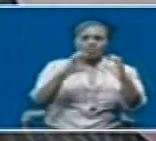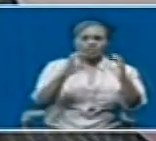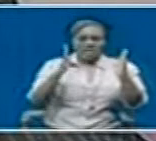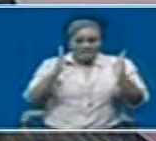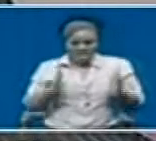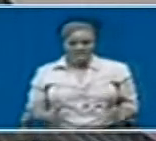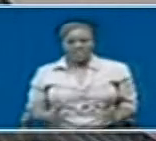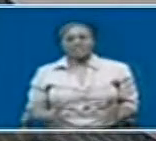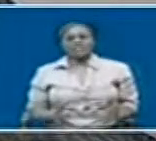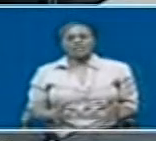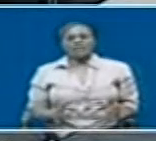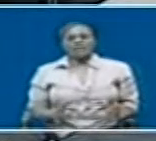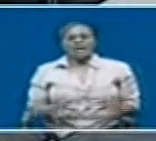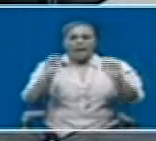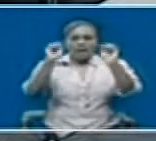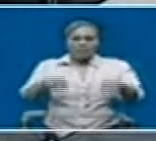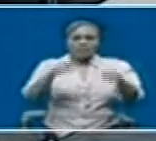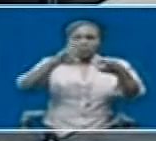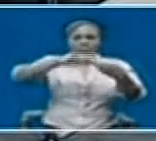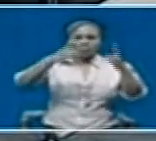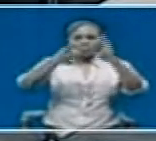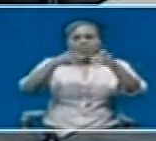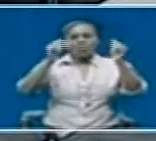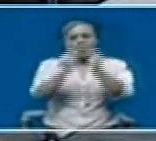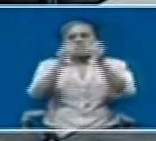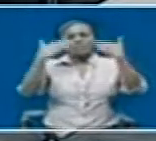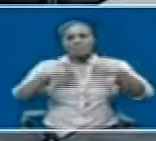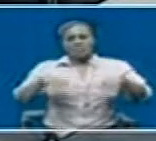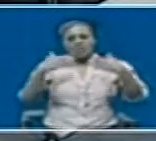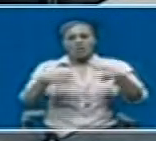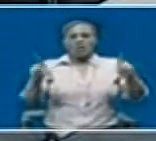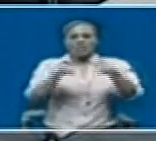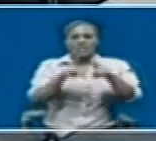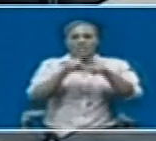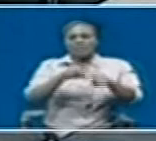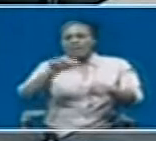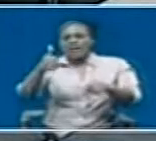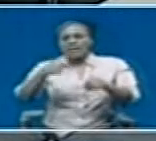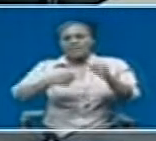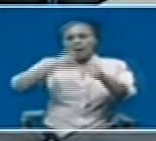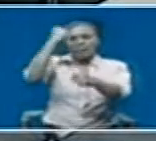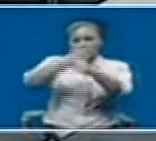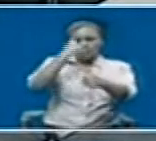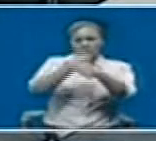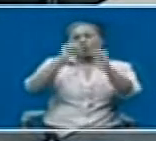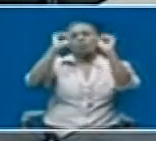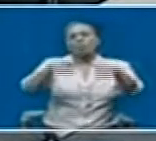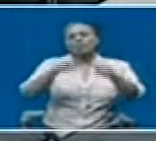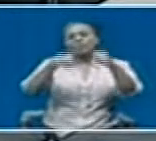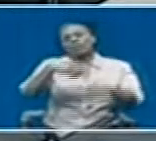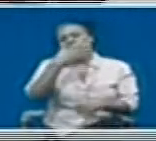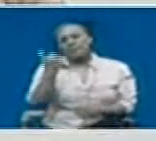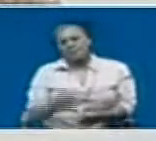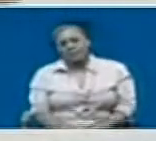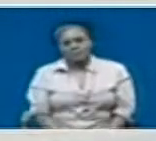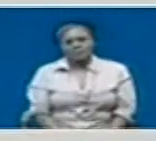ethics, integrity, mm-hmm. ability to relate with people. And if you have even an extra professional capability, even better. Even better. Yes.